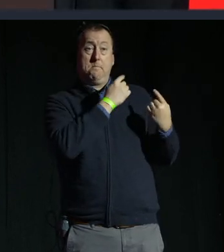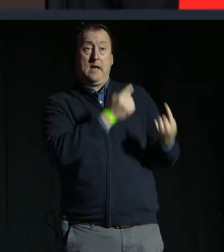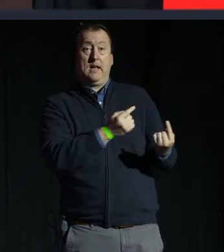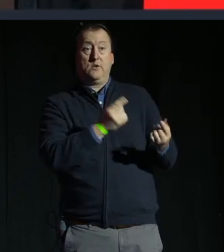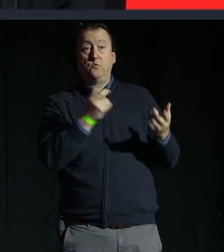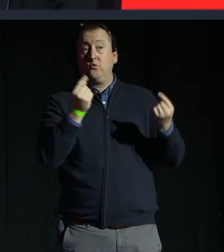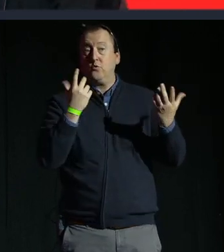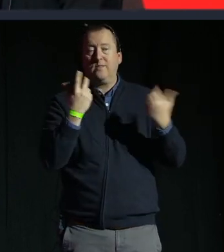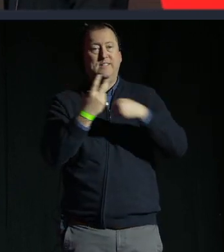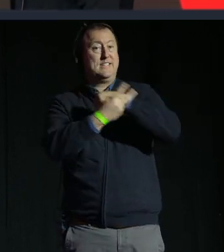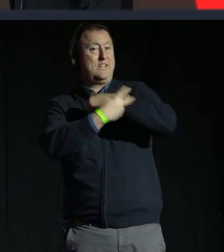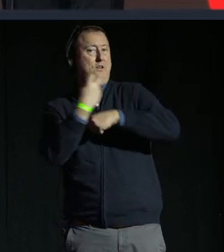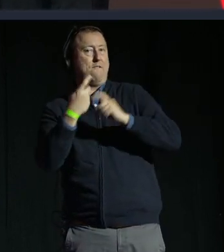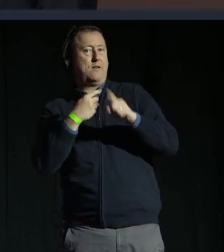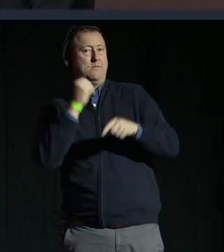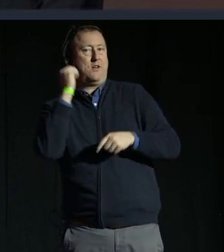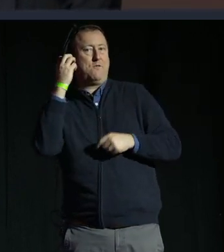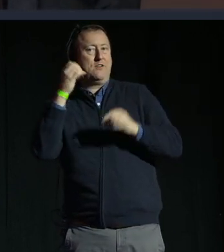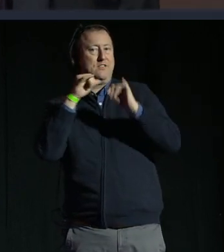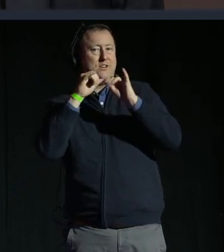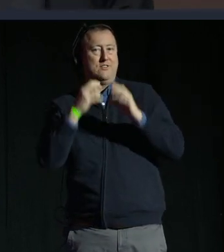from software engineers.